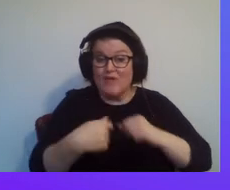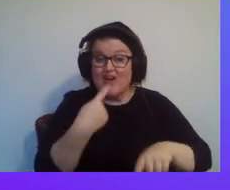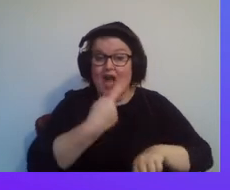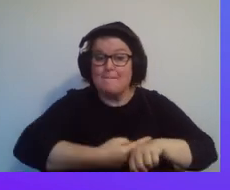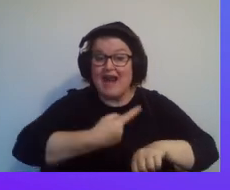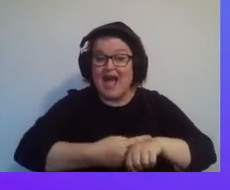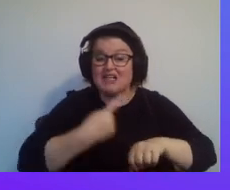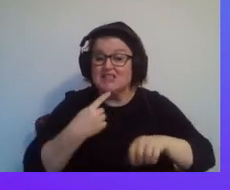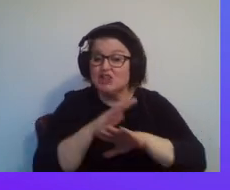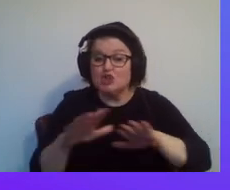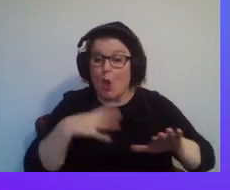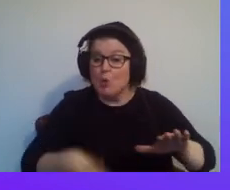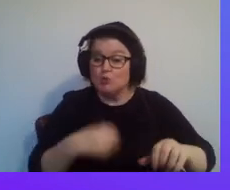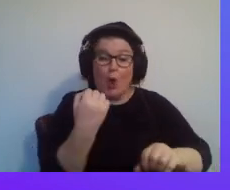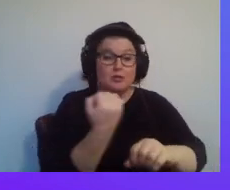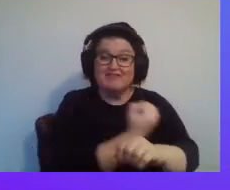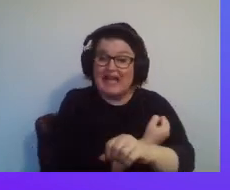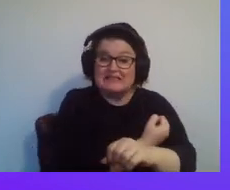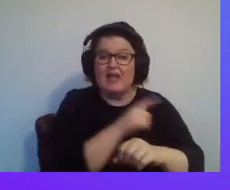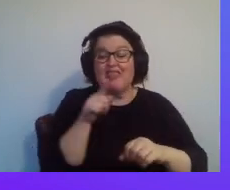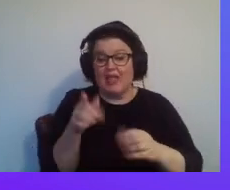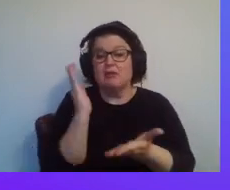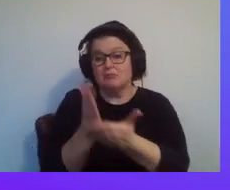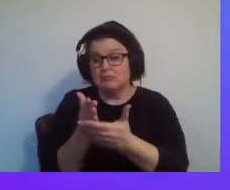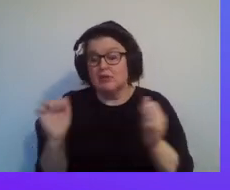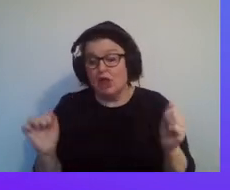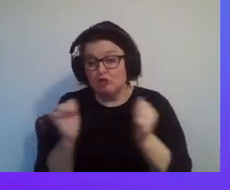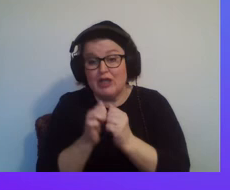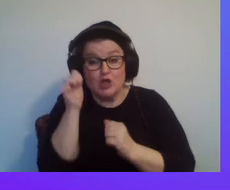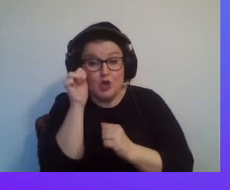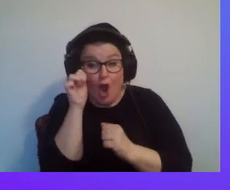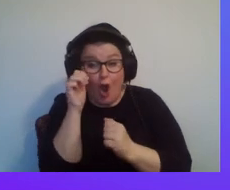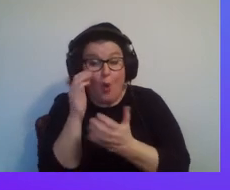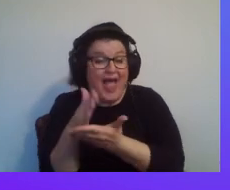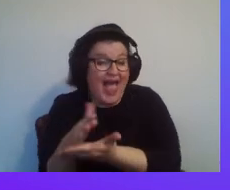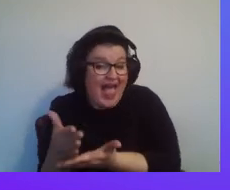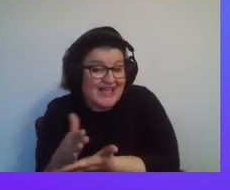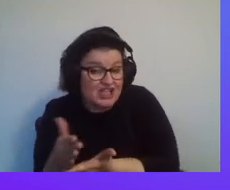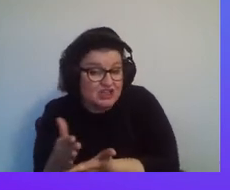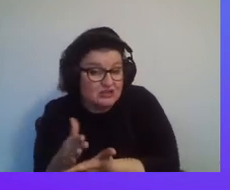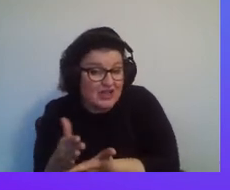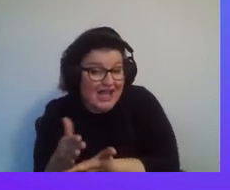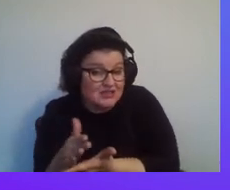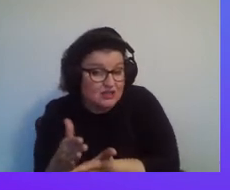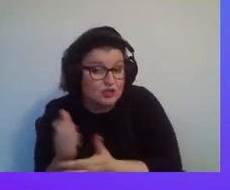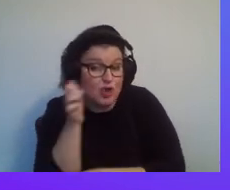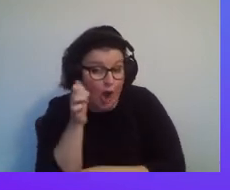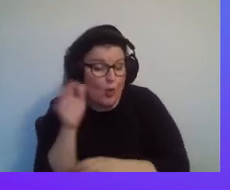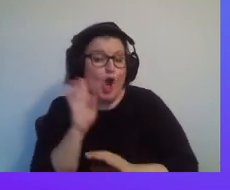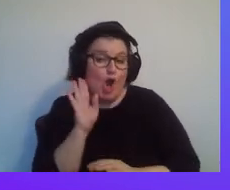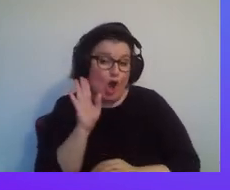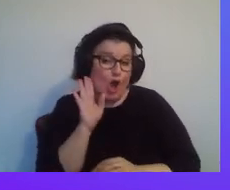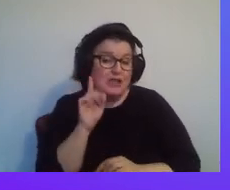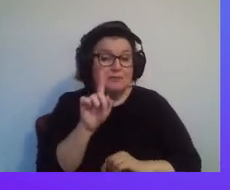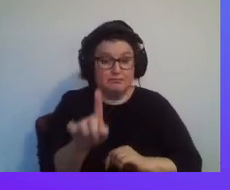hesitancy around the vaccine. But in terms of whether Black people are being placed first, right. Okay. Yeah. I would say actually it's about